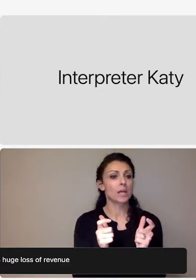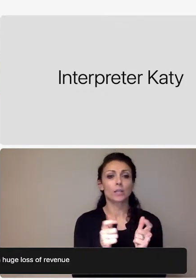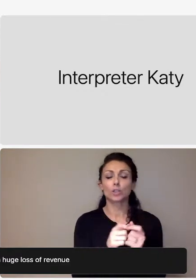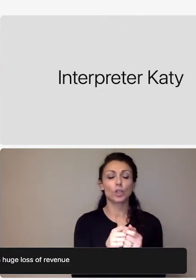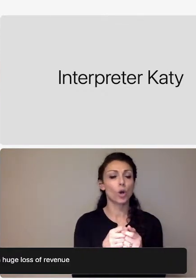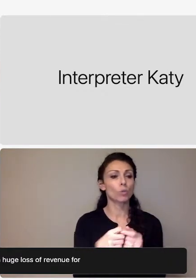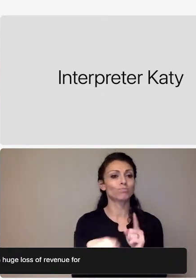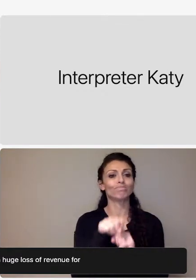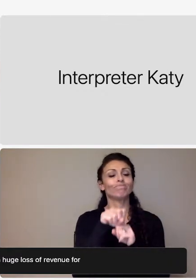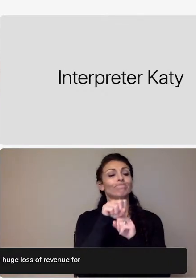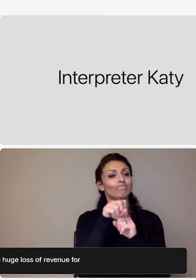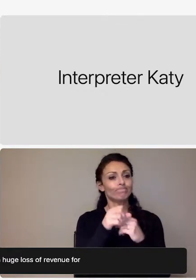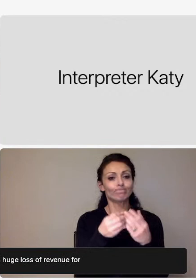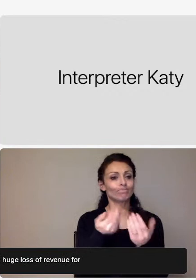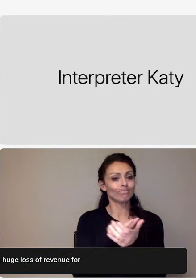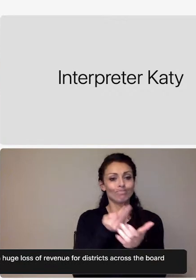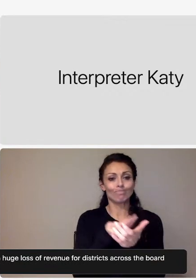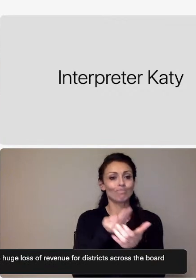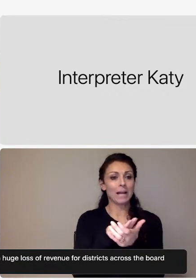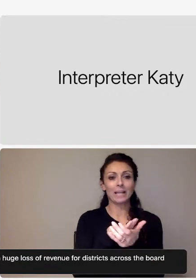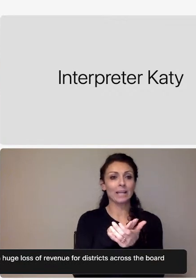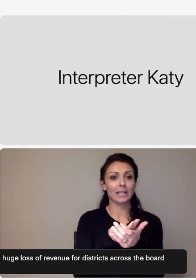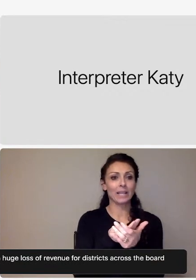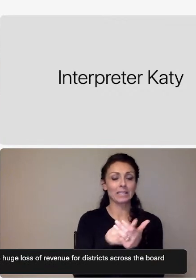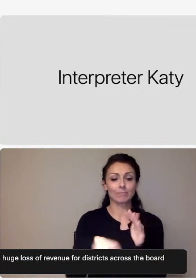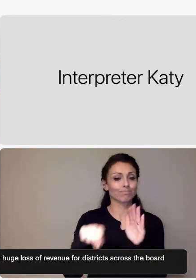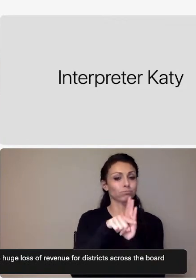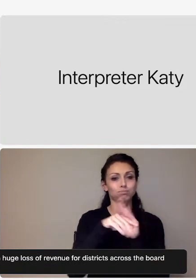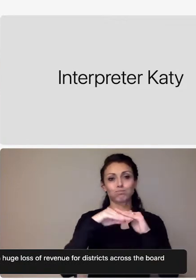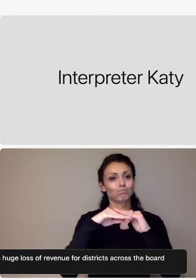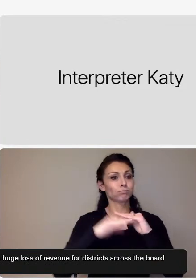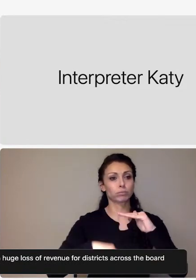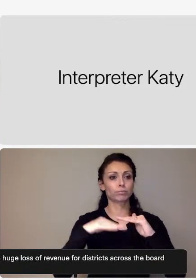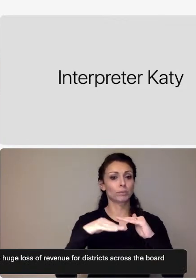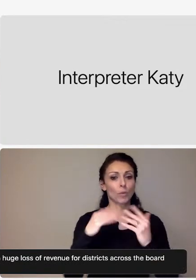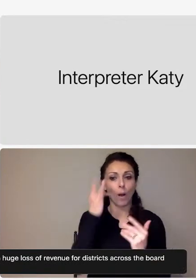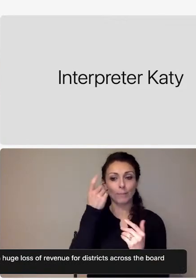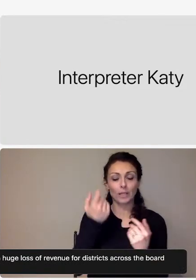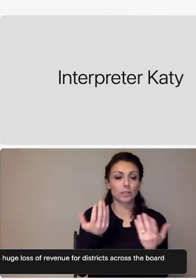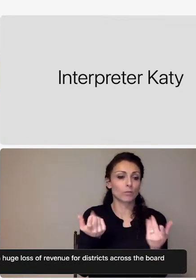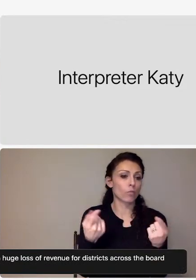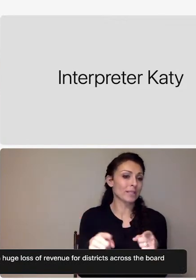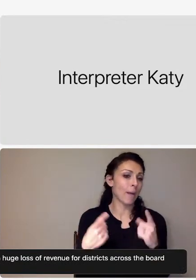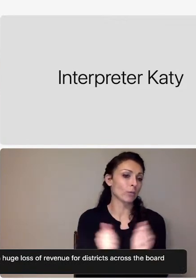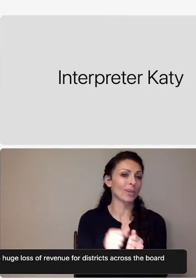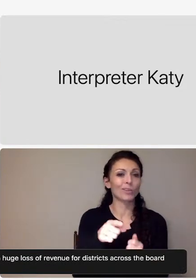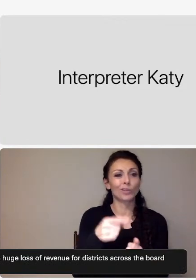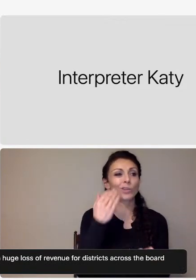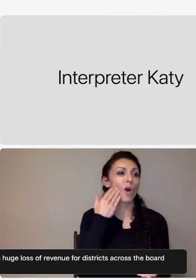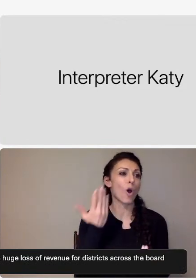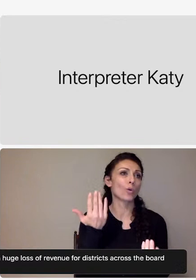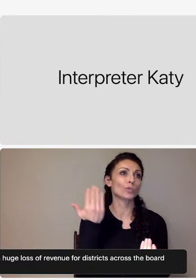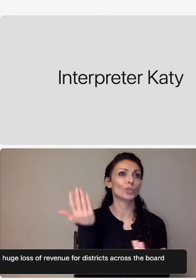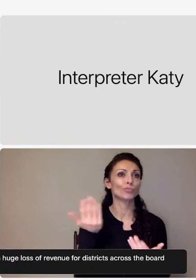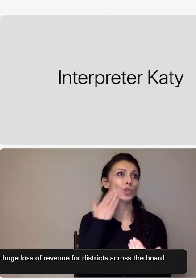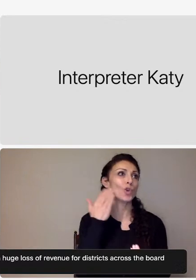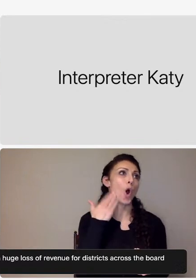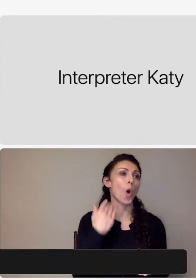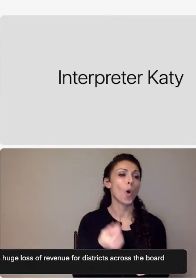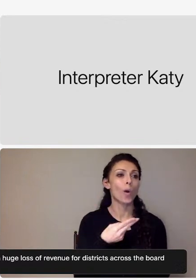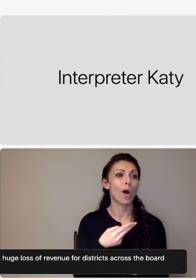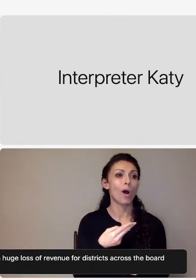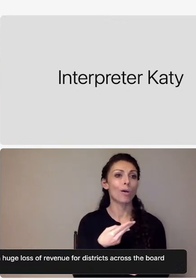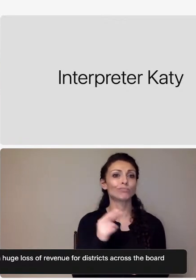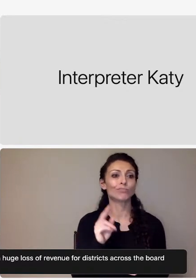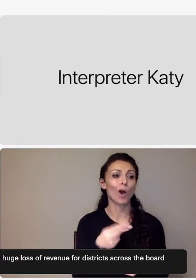districts across the board because of of what's happened with the you know this year with uh uh the independent